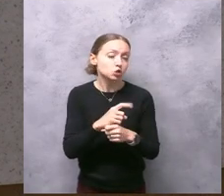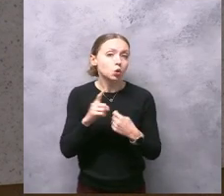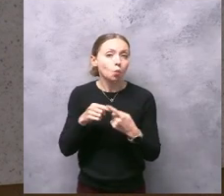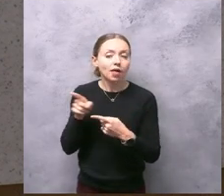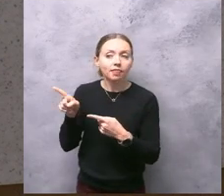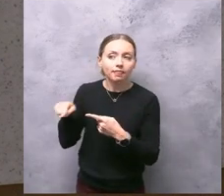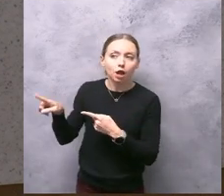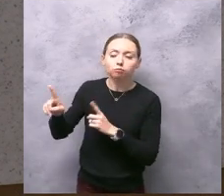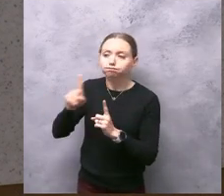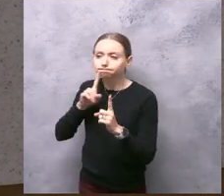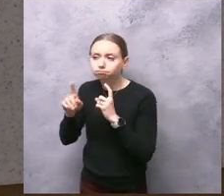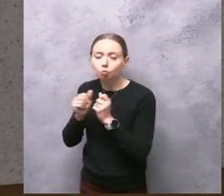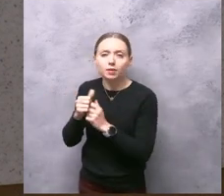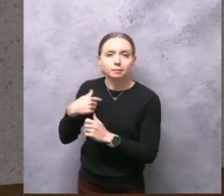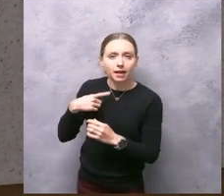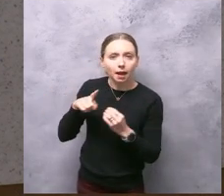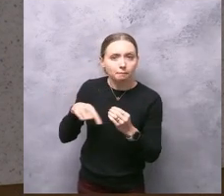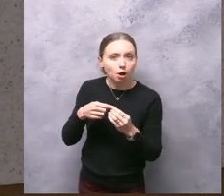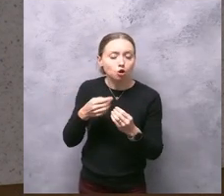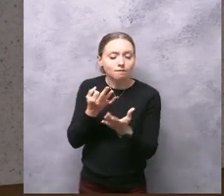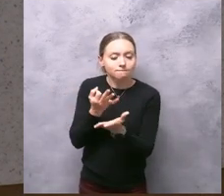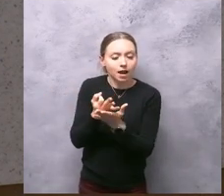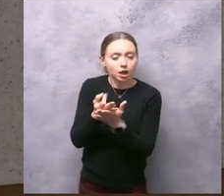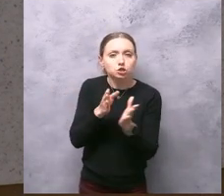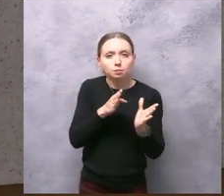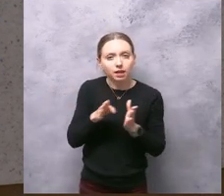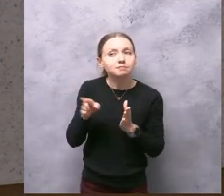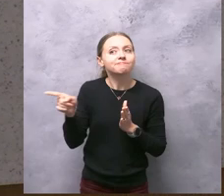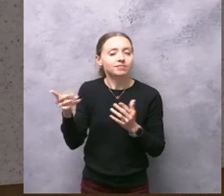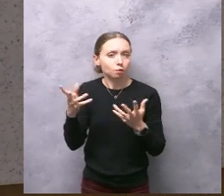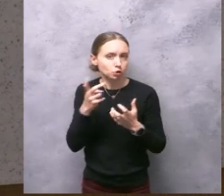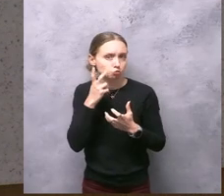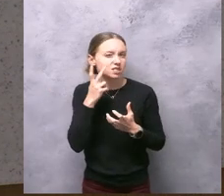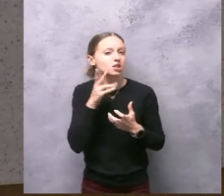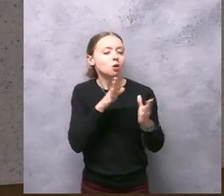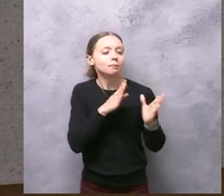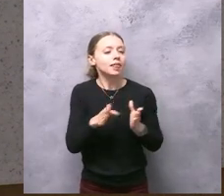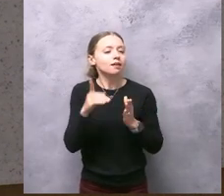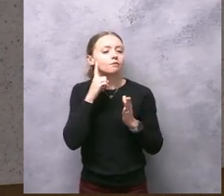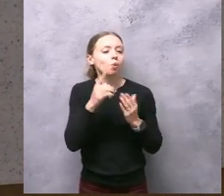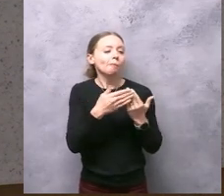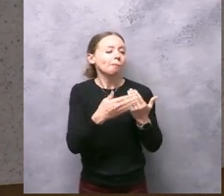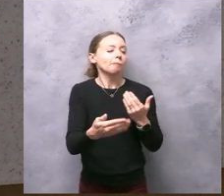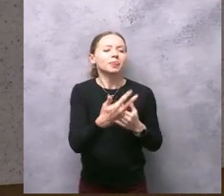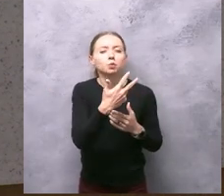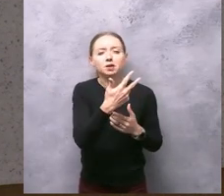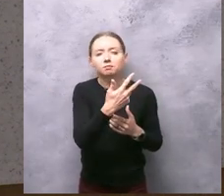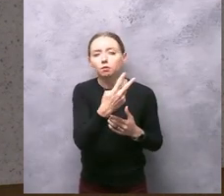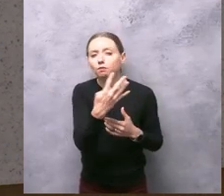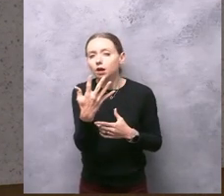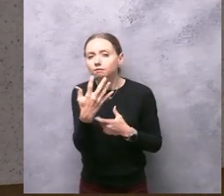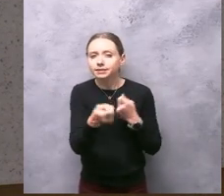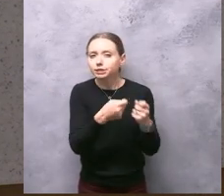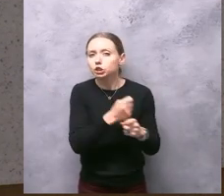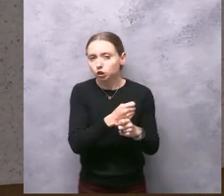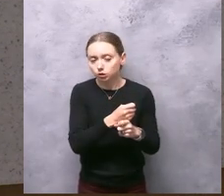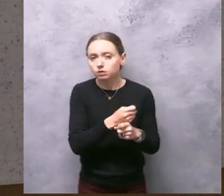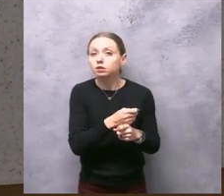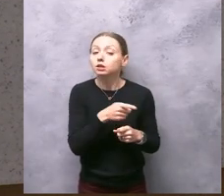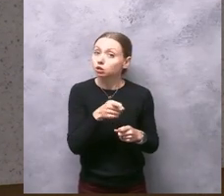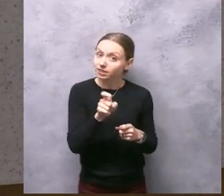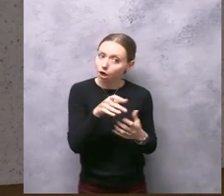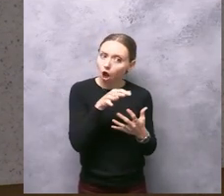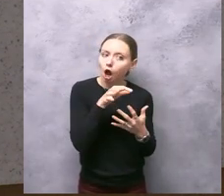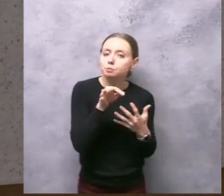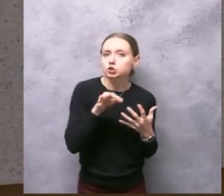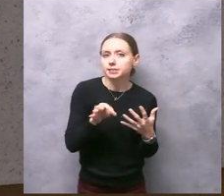about our financial plans is 3 to 5 years out. But they want to make sure that you've got options the next year if you go